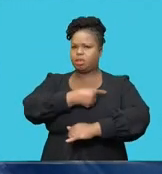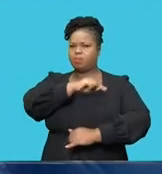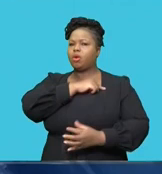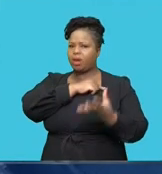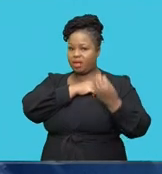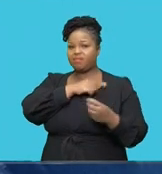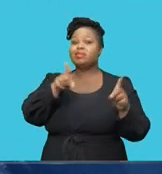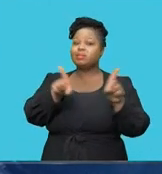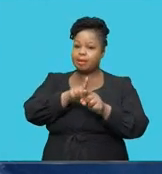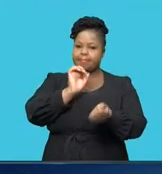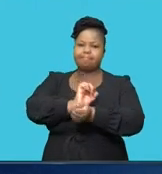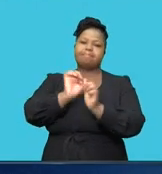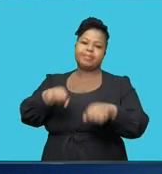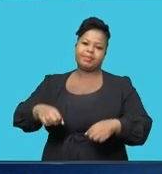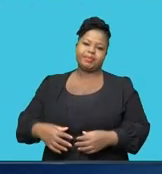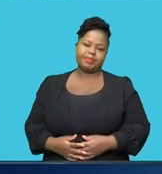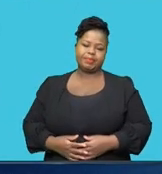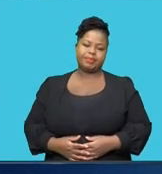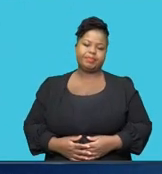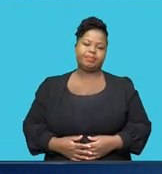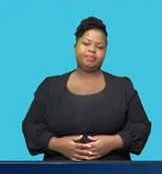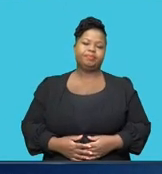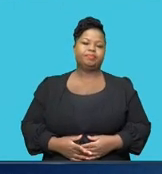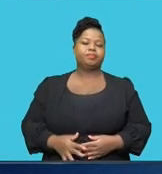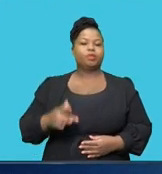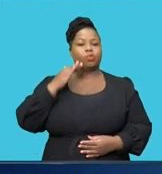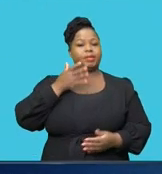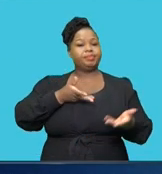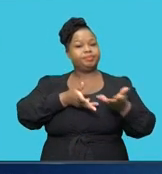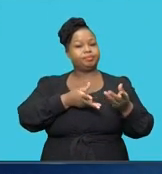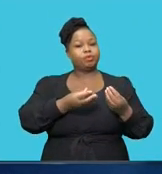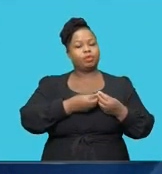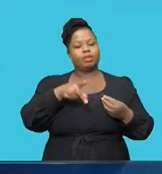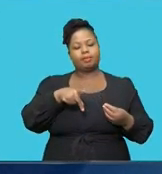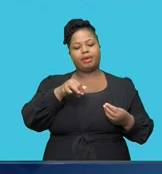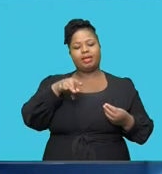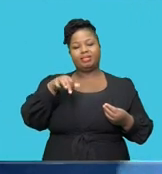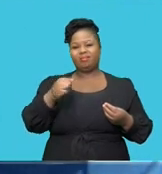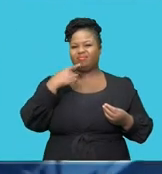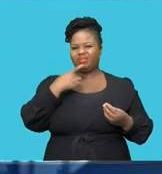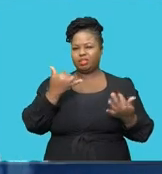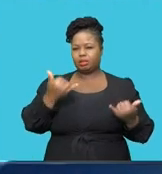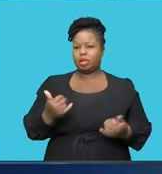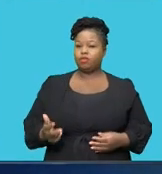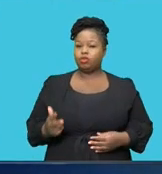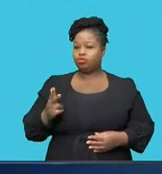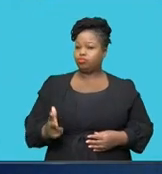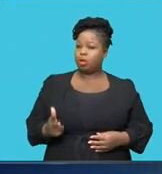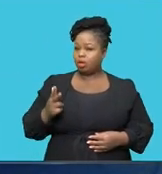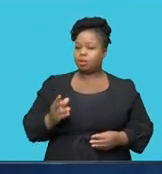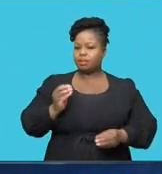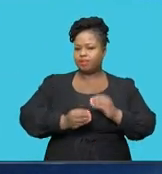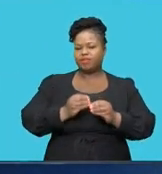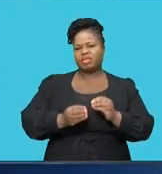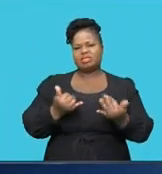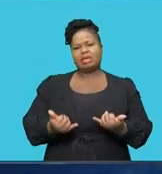including powers to arrest. Kanti ke sikhulumisana nesikole esiphezulu sakwaPrasa sithi ukulungisa kwengqalazinda ukuze kubuye lo mzila